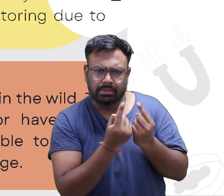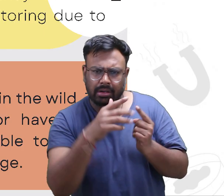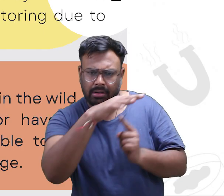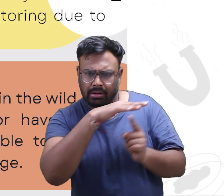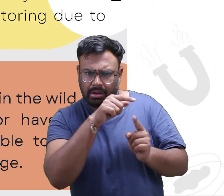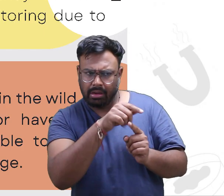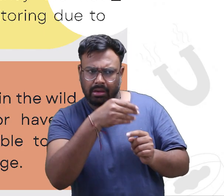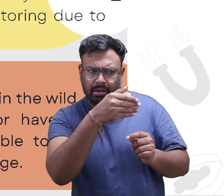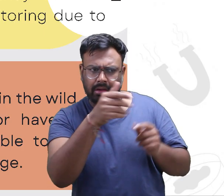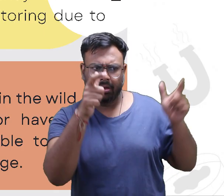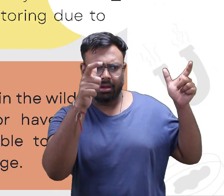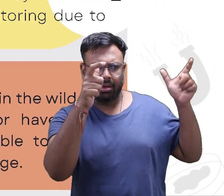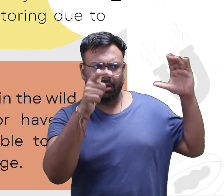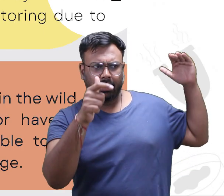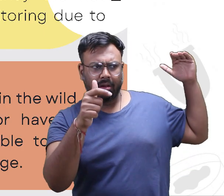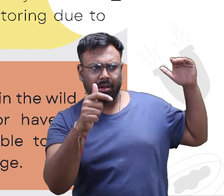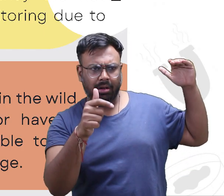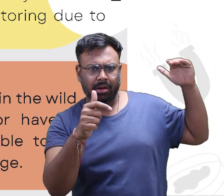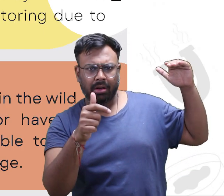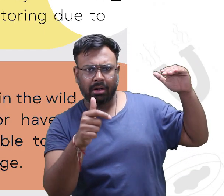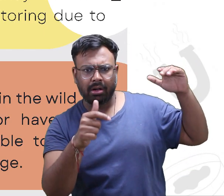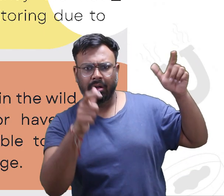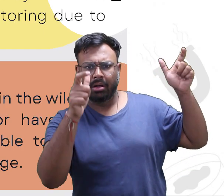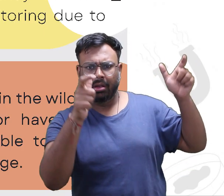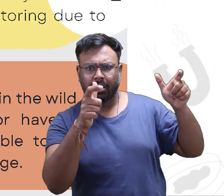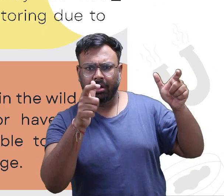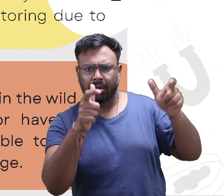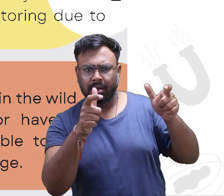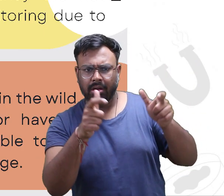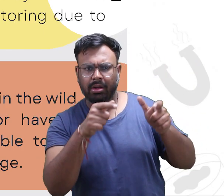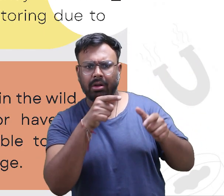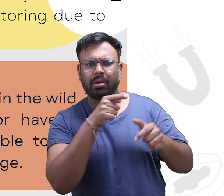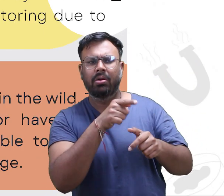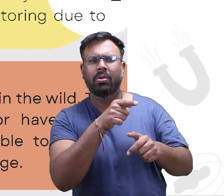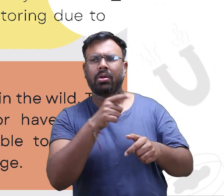face significant threats, or have restricted ranges.